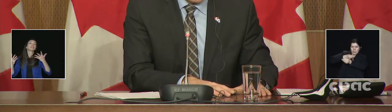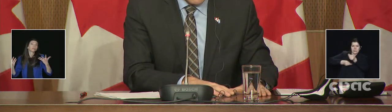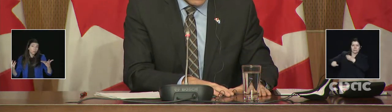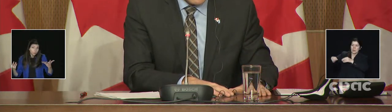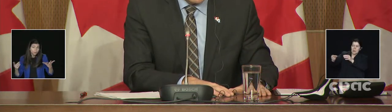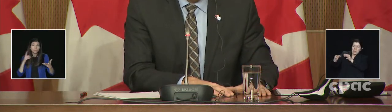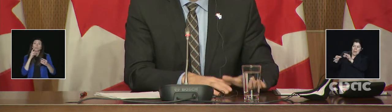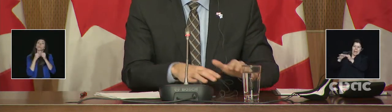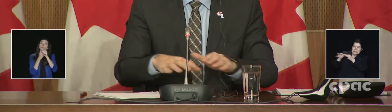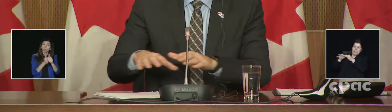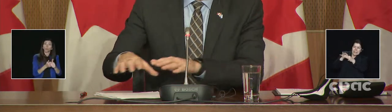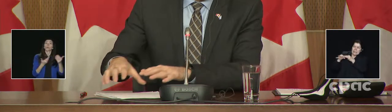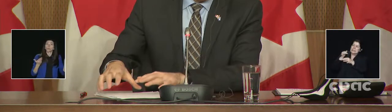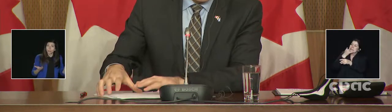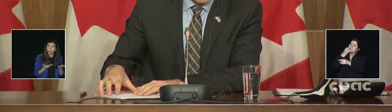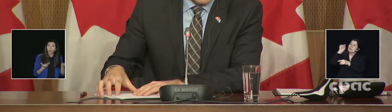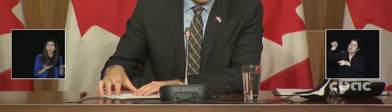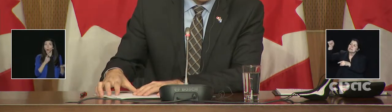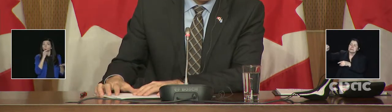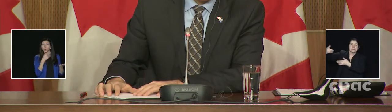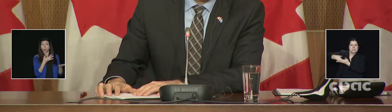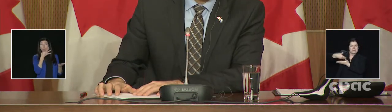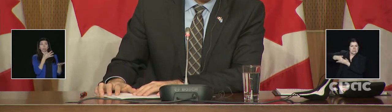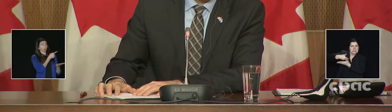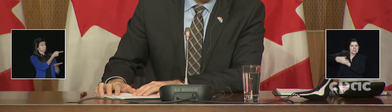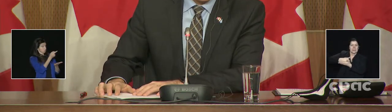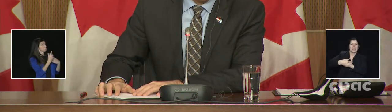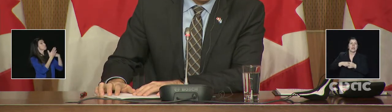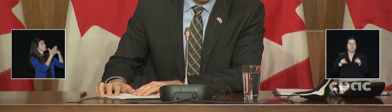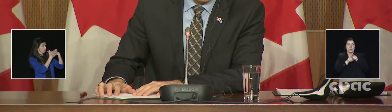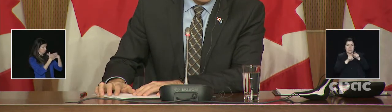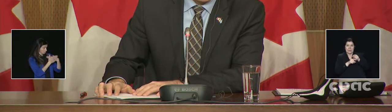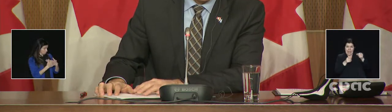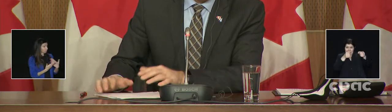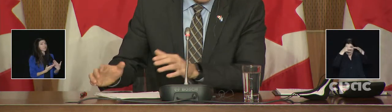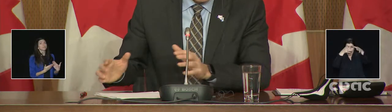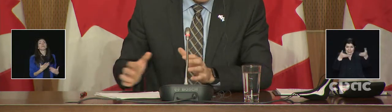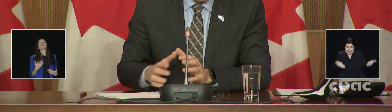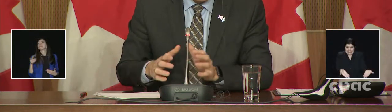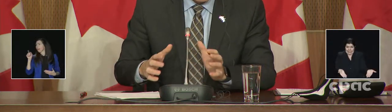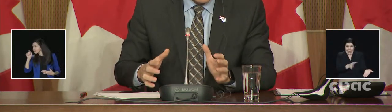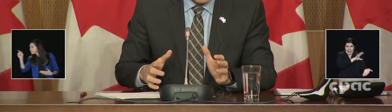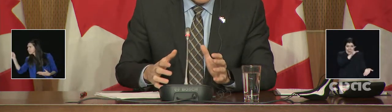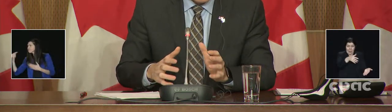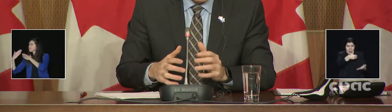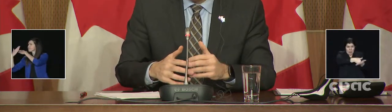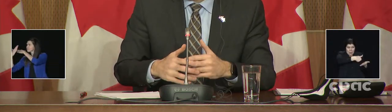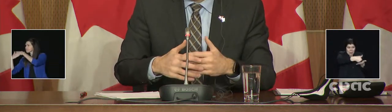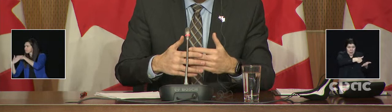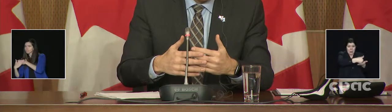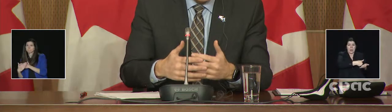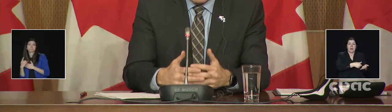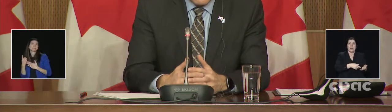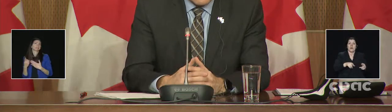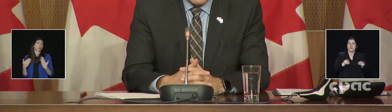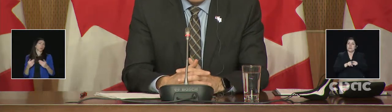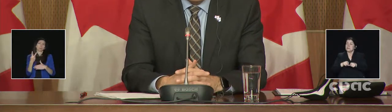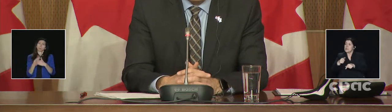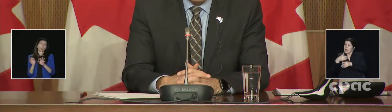here tell us and what we hear from others outside of Canada. So it's a combination of these two, and